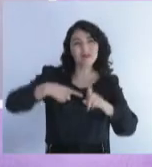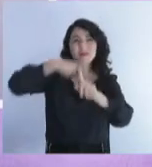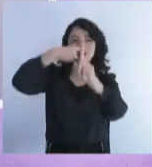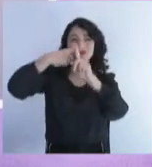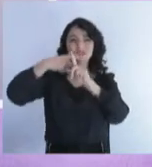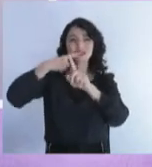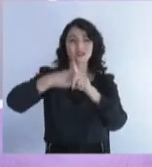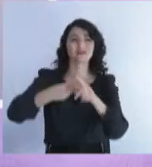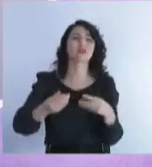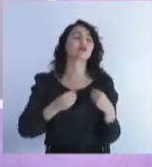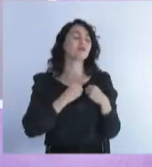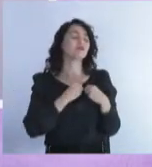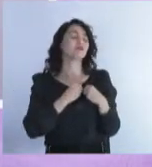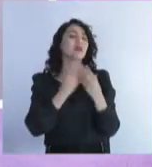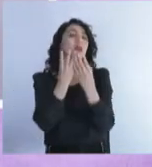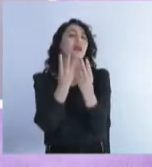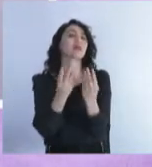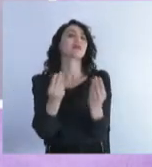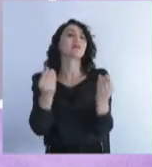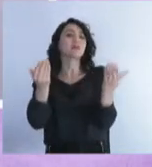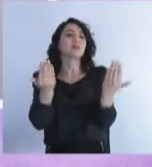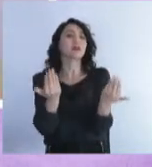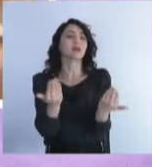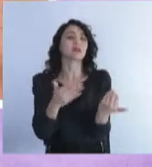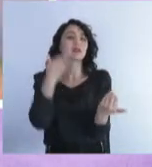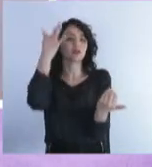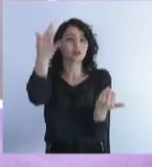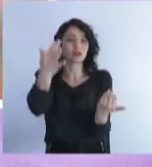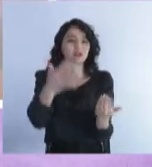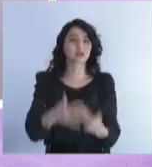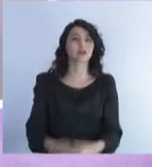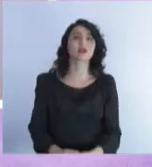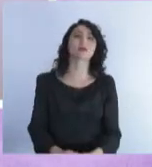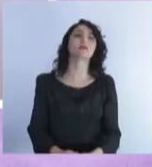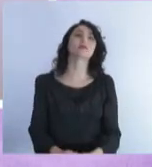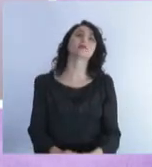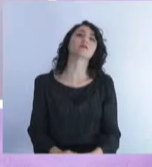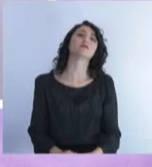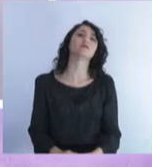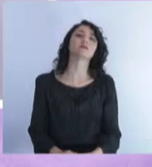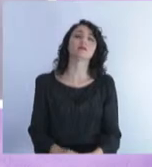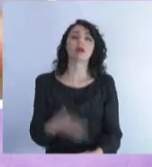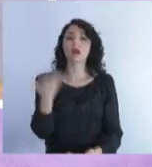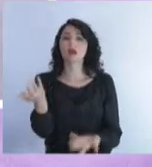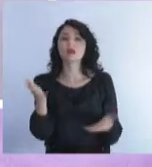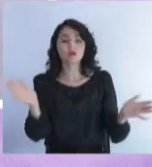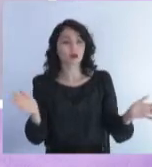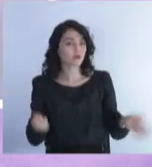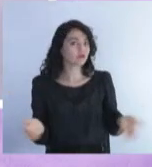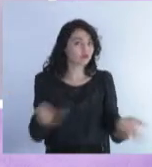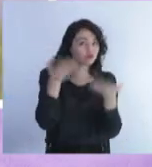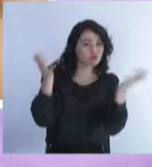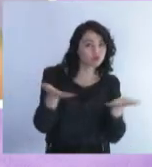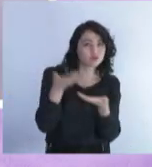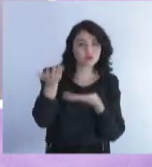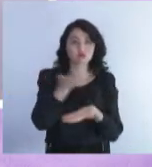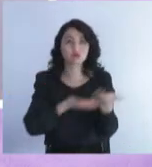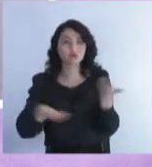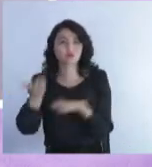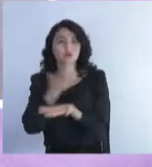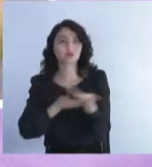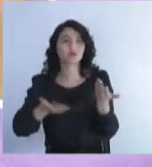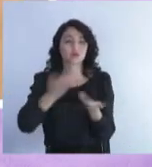hopeful, seeing that things can improve, and staying nimble, staying agile, being adaptable, because